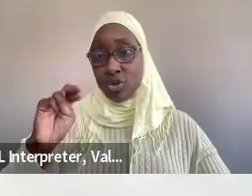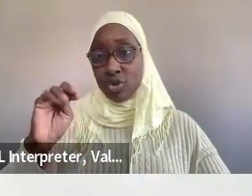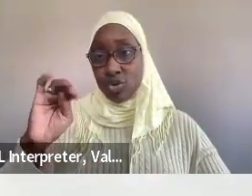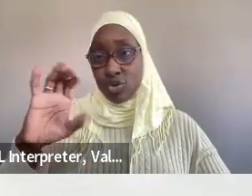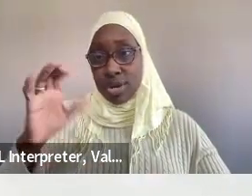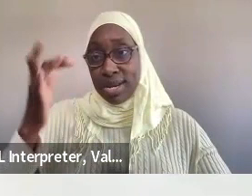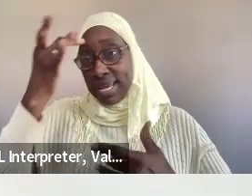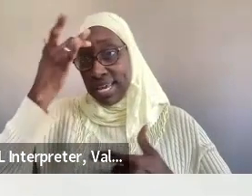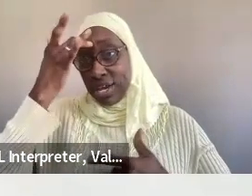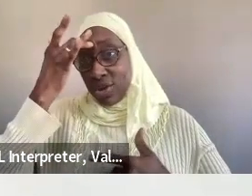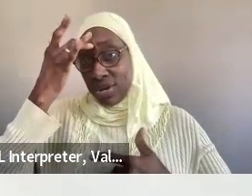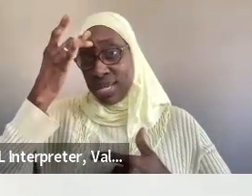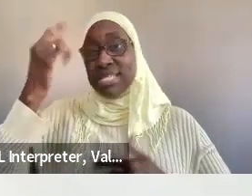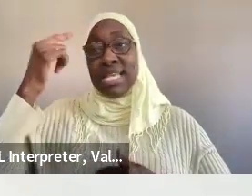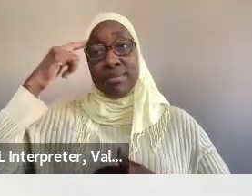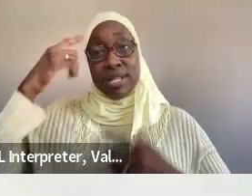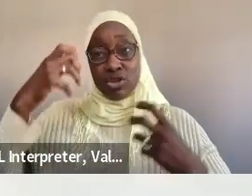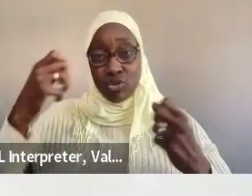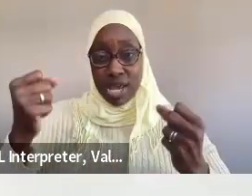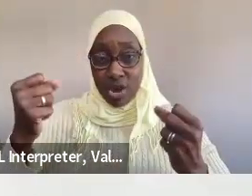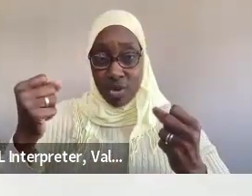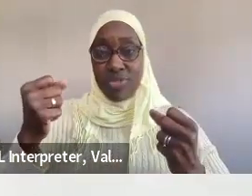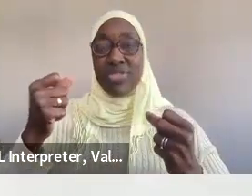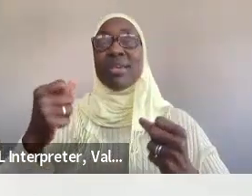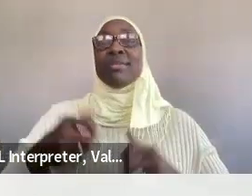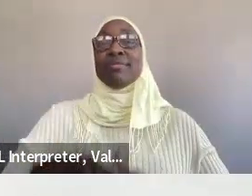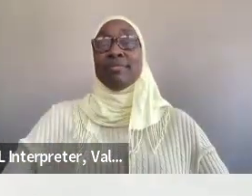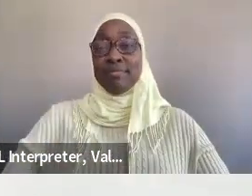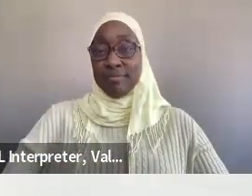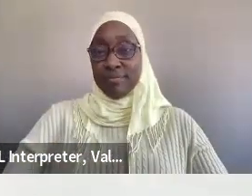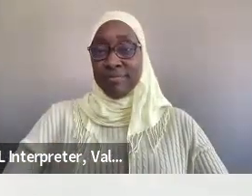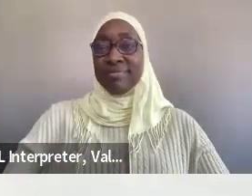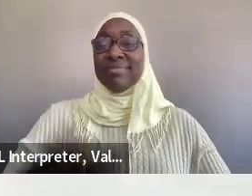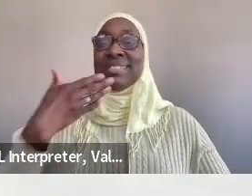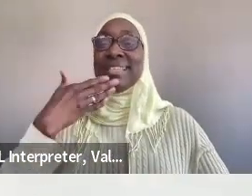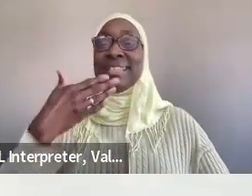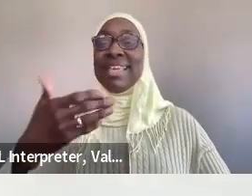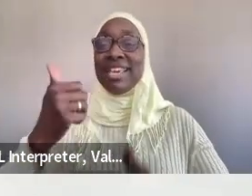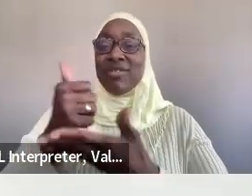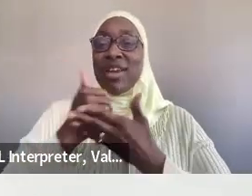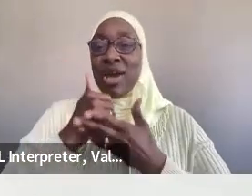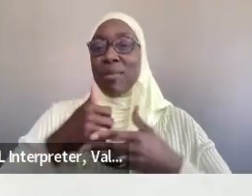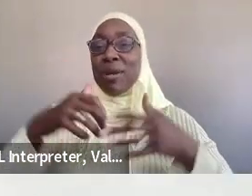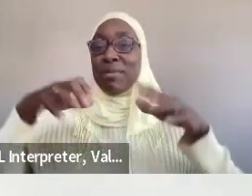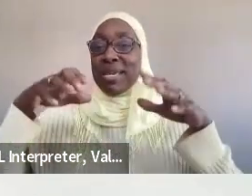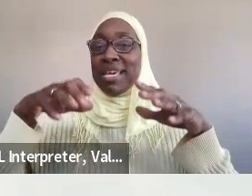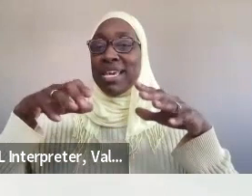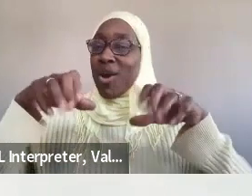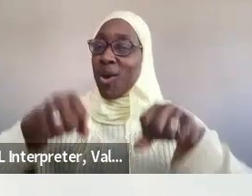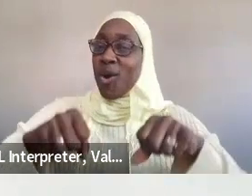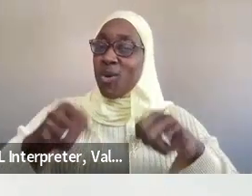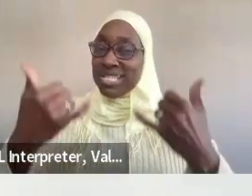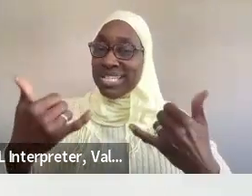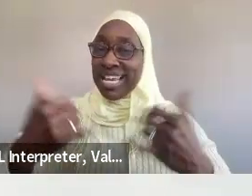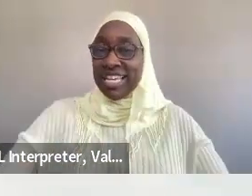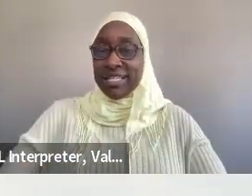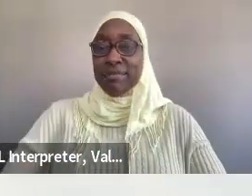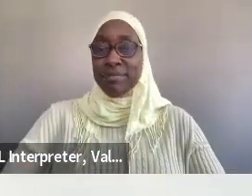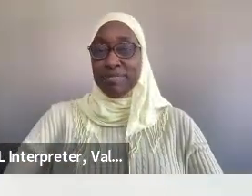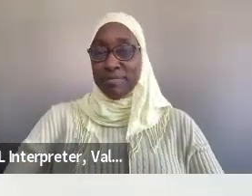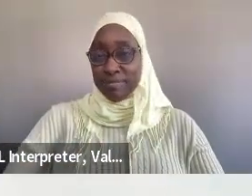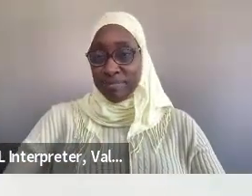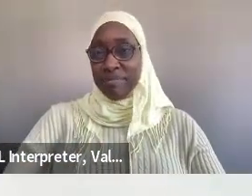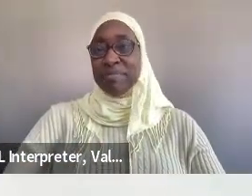day. Alexa, thank you for helping me host today. The stage is yours right now. Farheen. Oh, is it